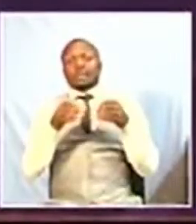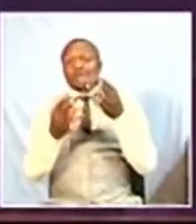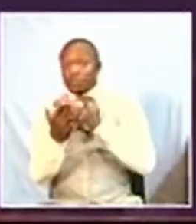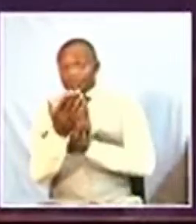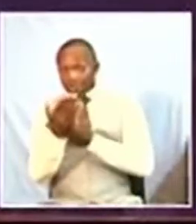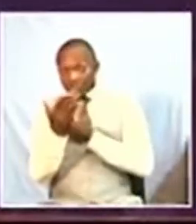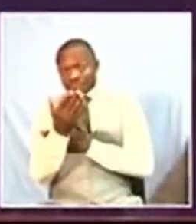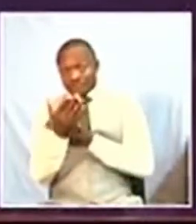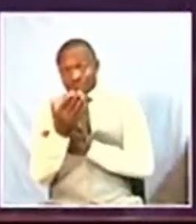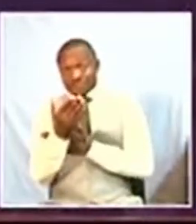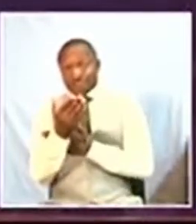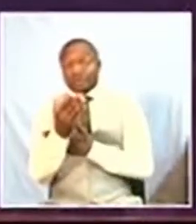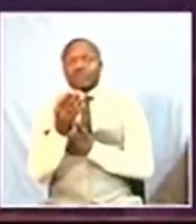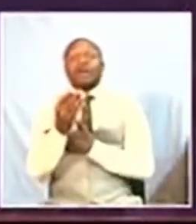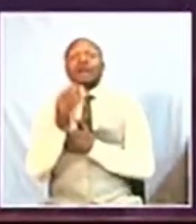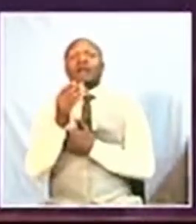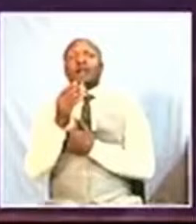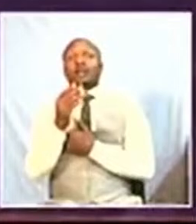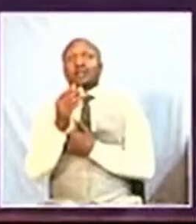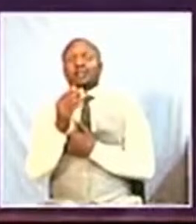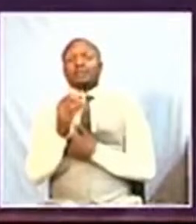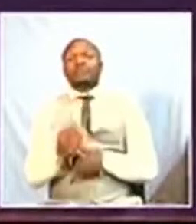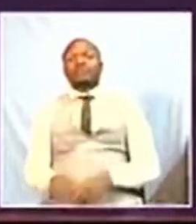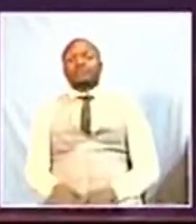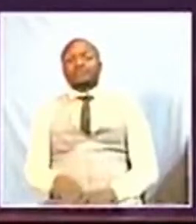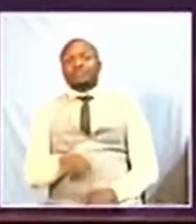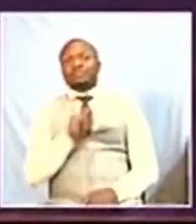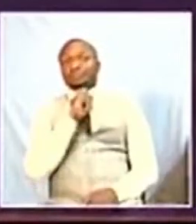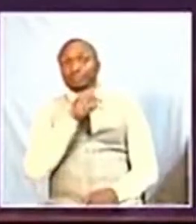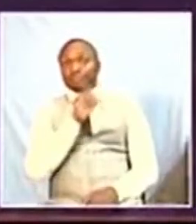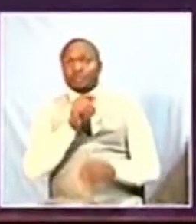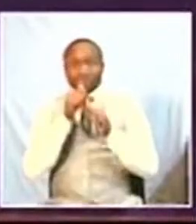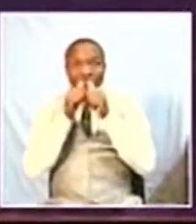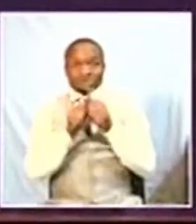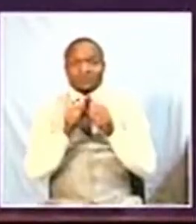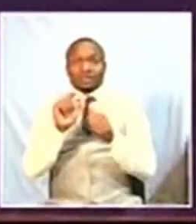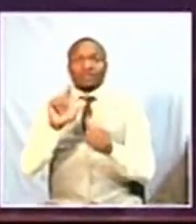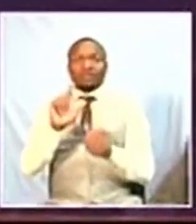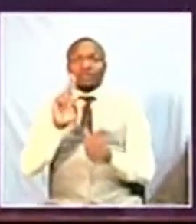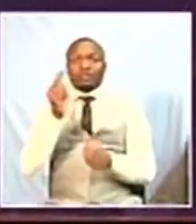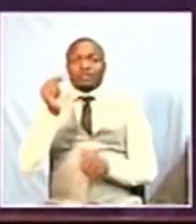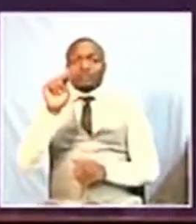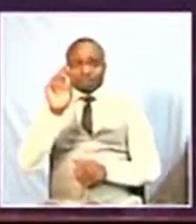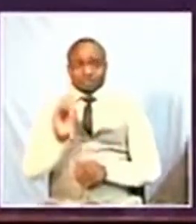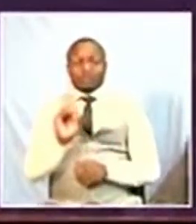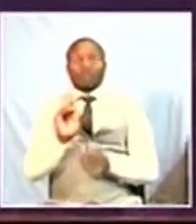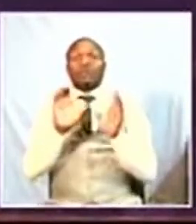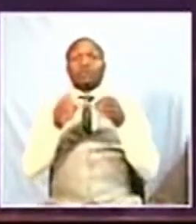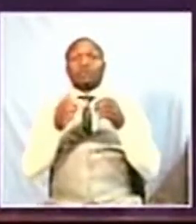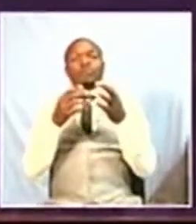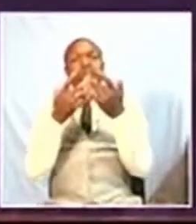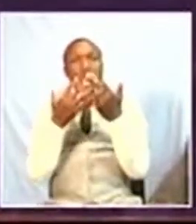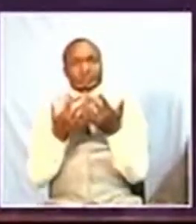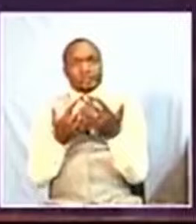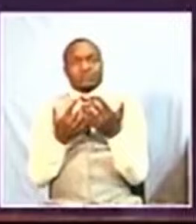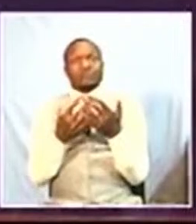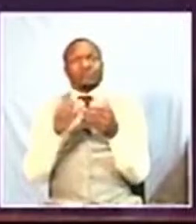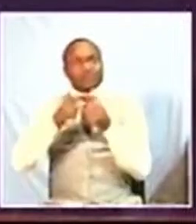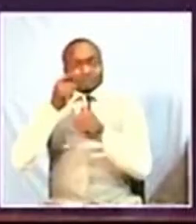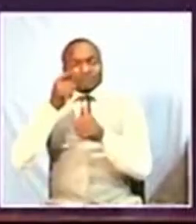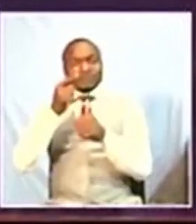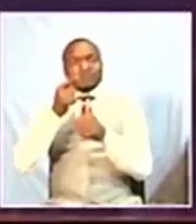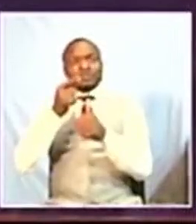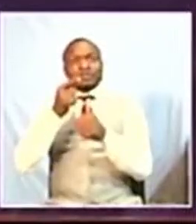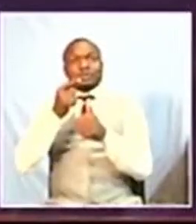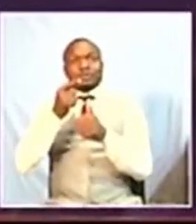morning, we did have Chilawombe Town Council, and of course, it was followed by LUANO Town Council. And so we're standing by for the next